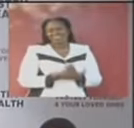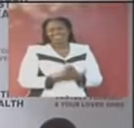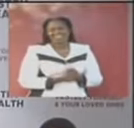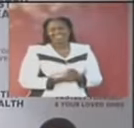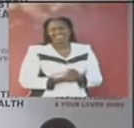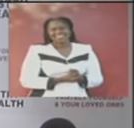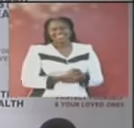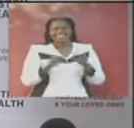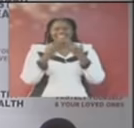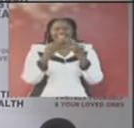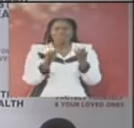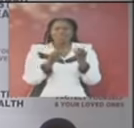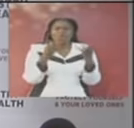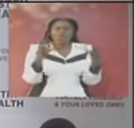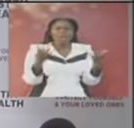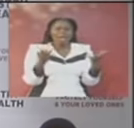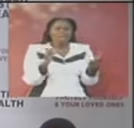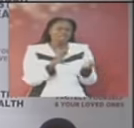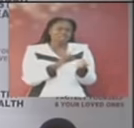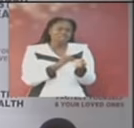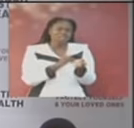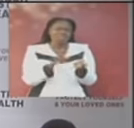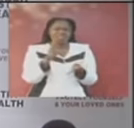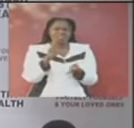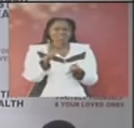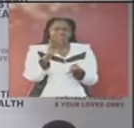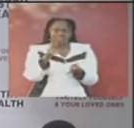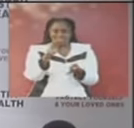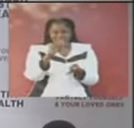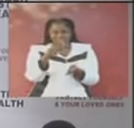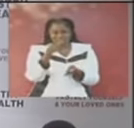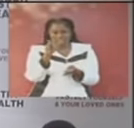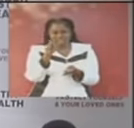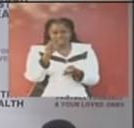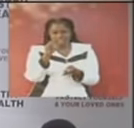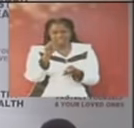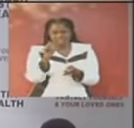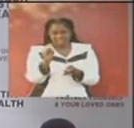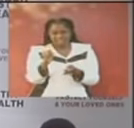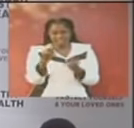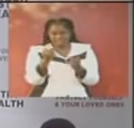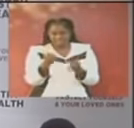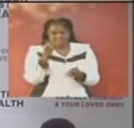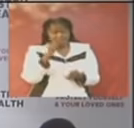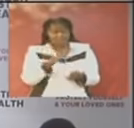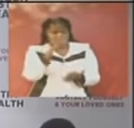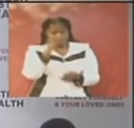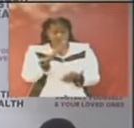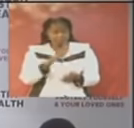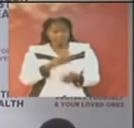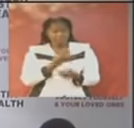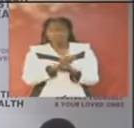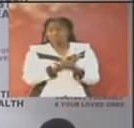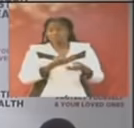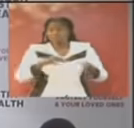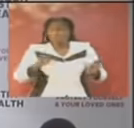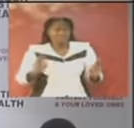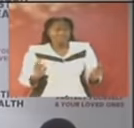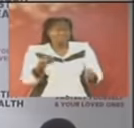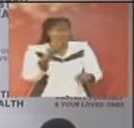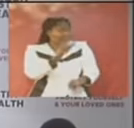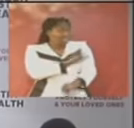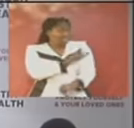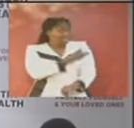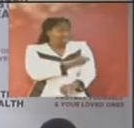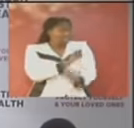Dr. Richards, especially for that reminder to get the flu vaccine. Ladies and gentlemen, it's free and available at health